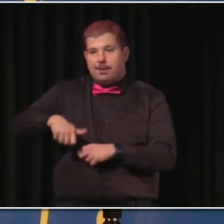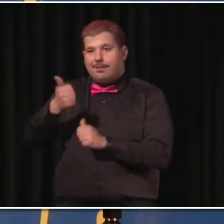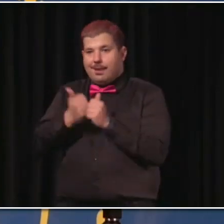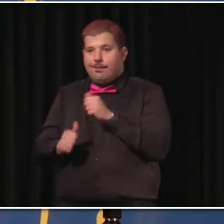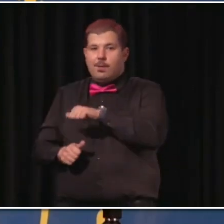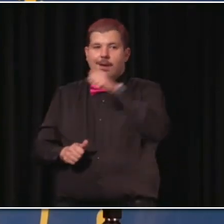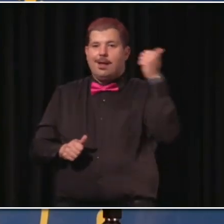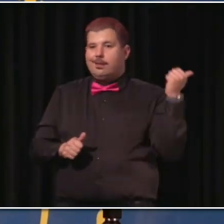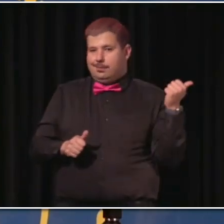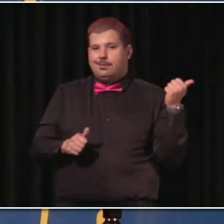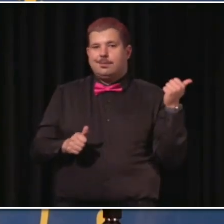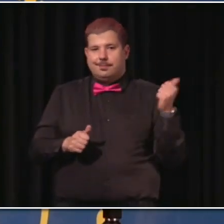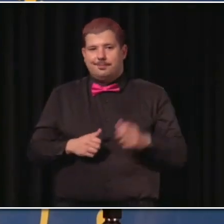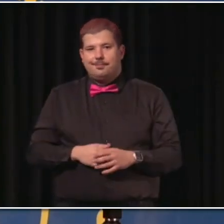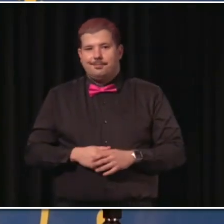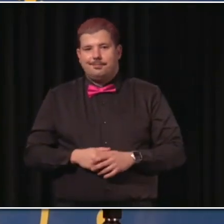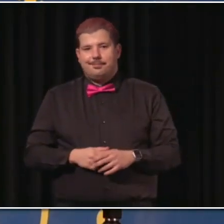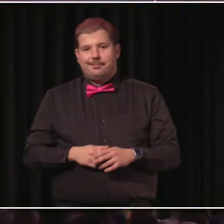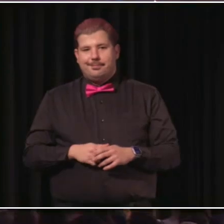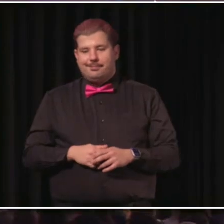else.